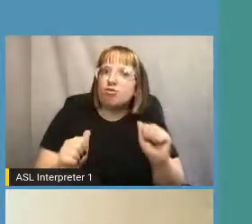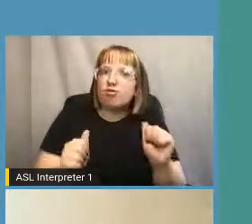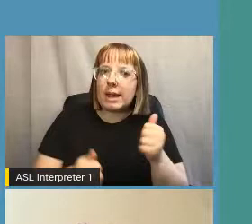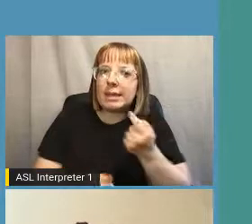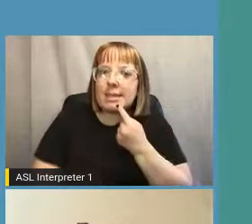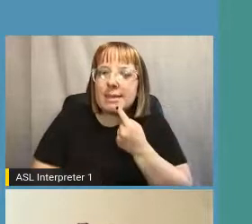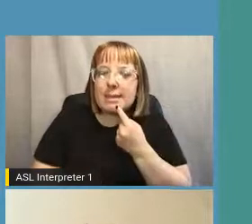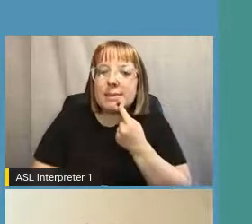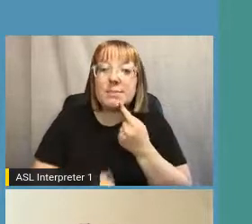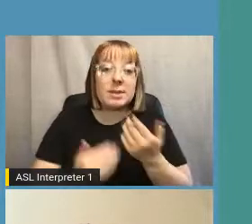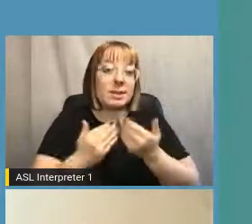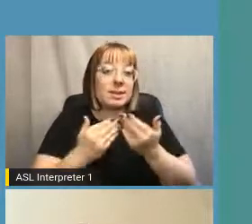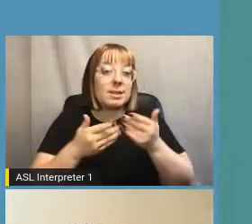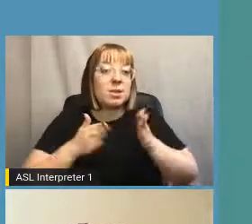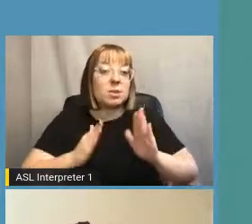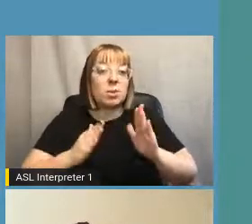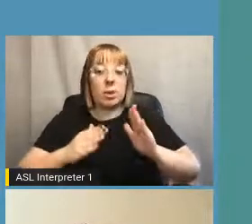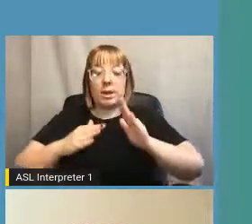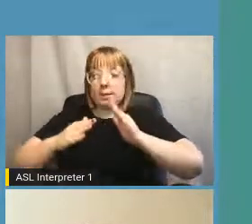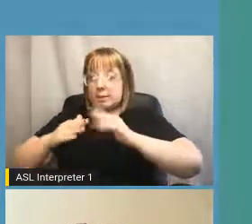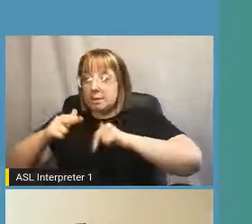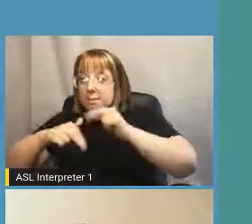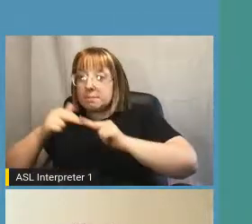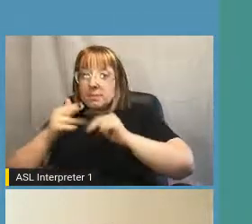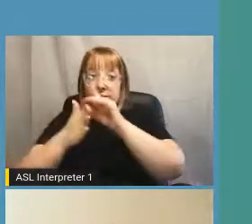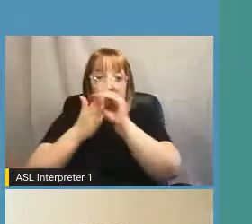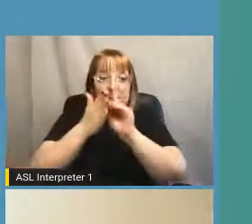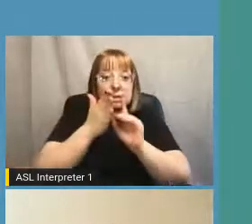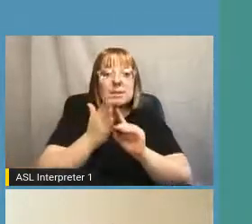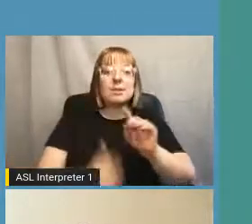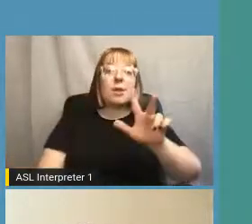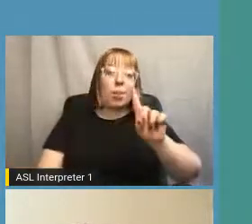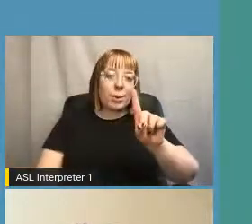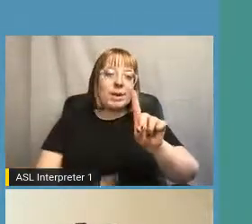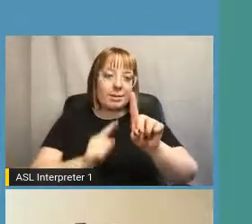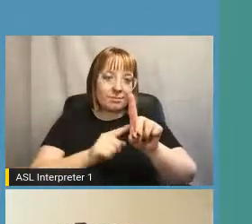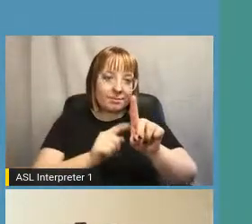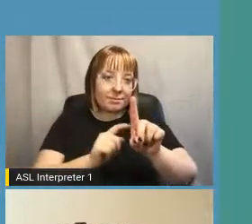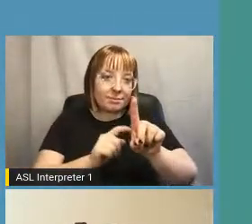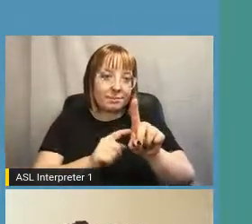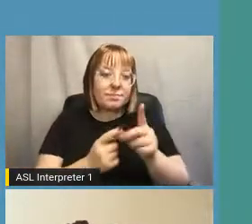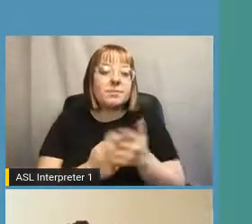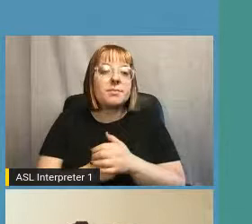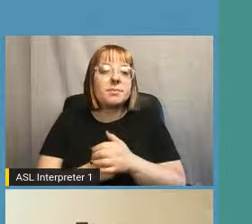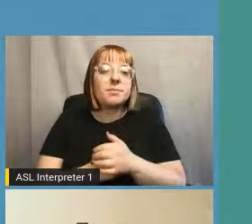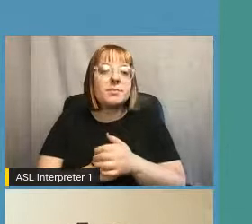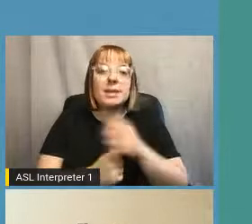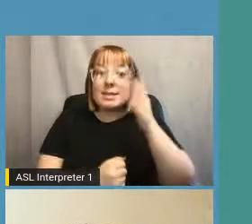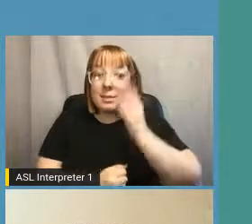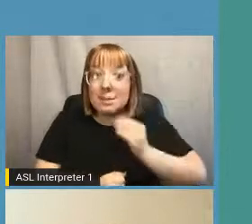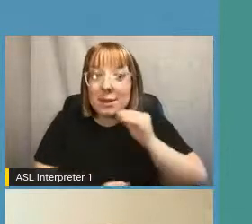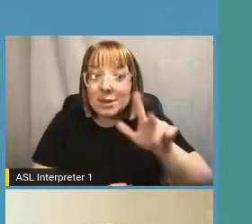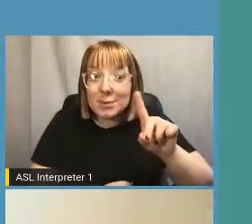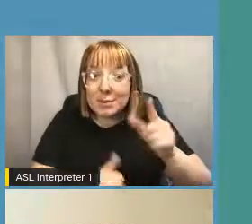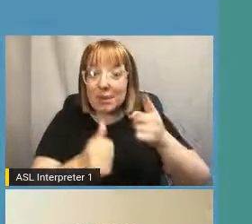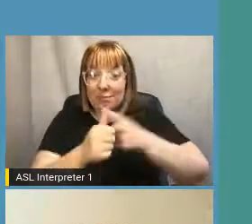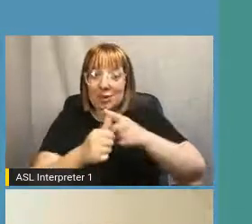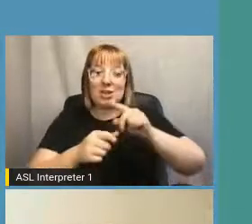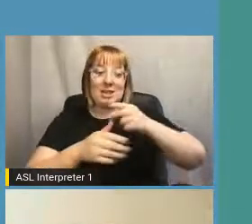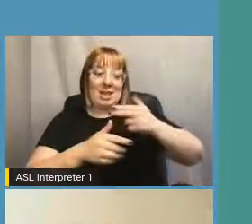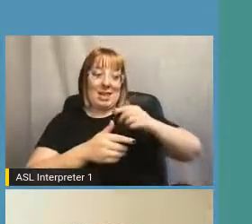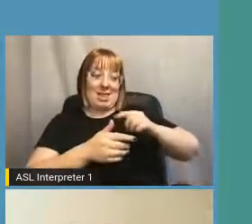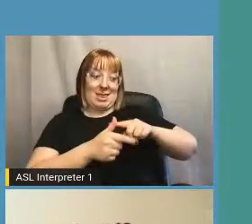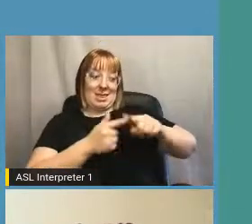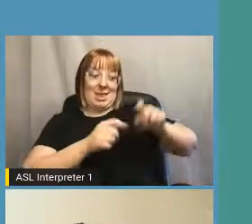the easiest way to build and design virtual exhibitions in 3D is to experience virtual 3D. What does that